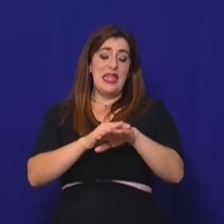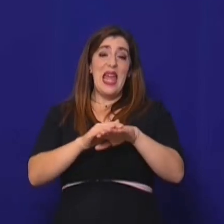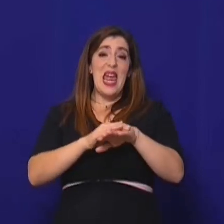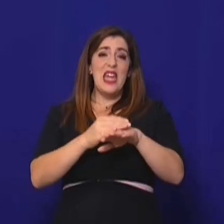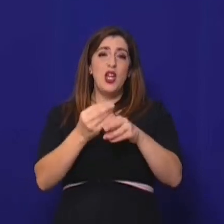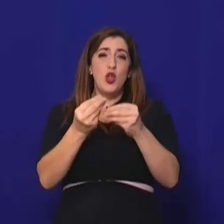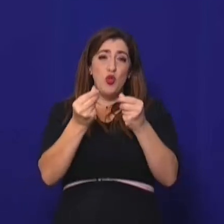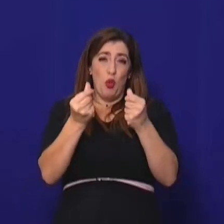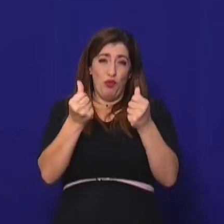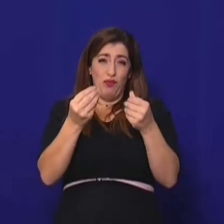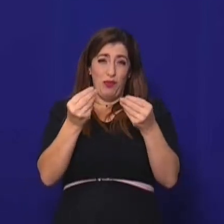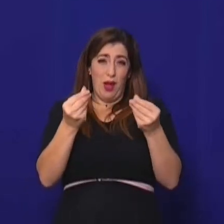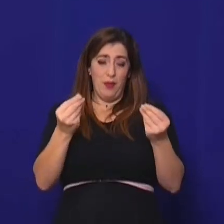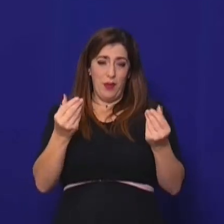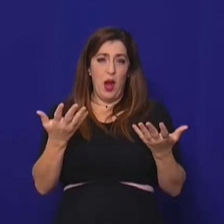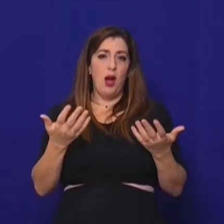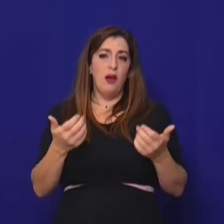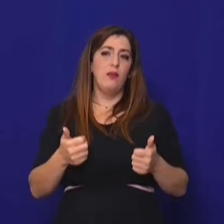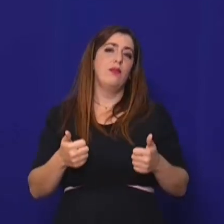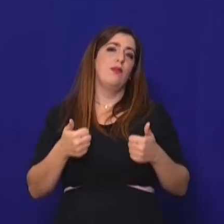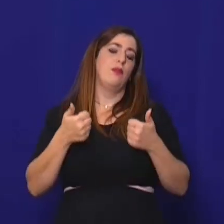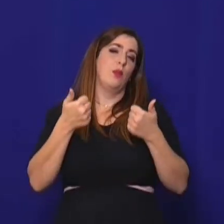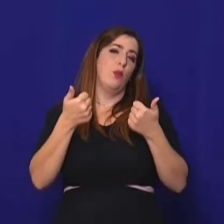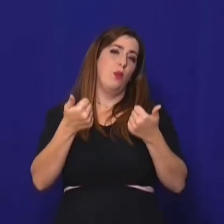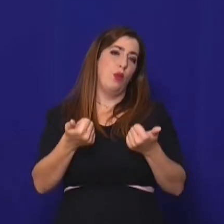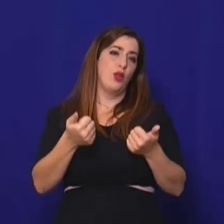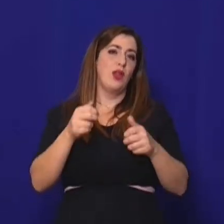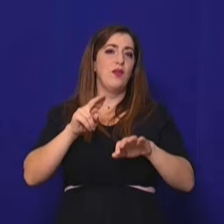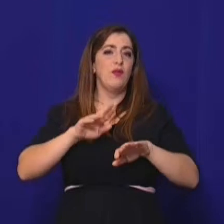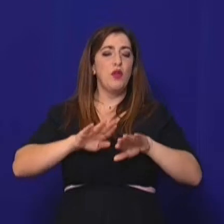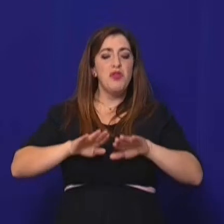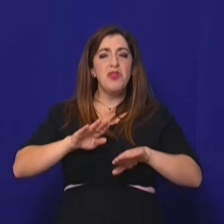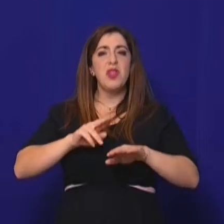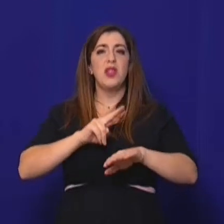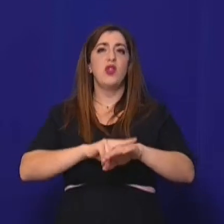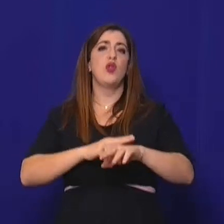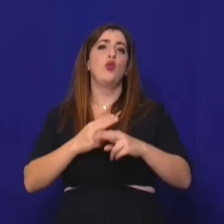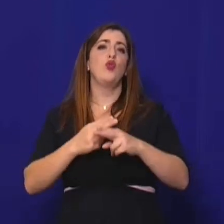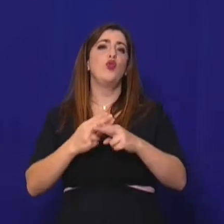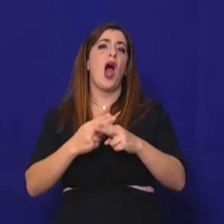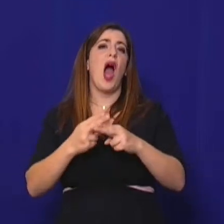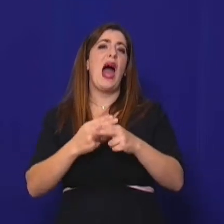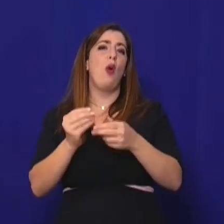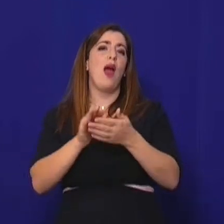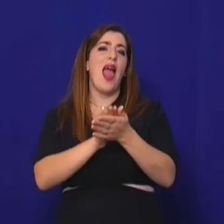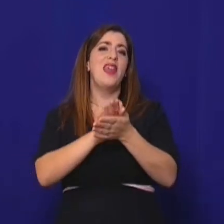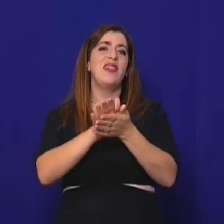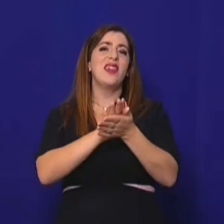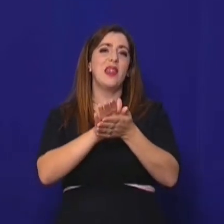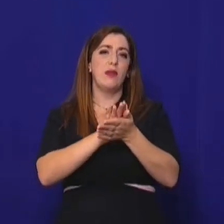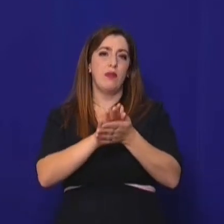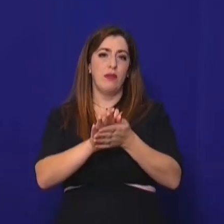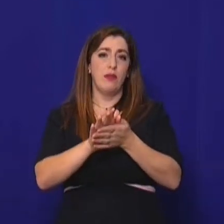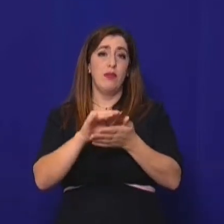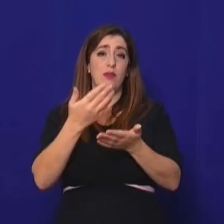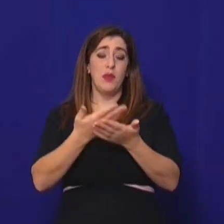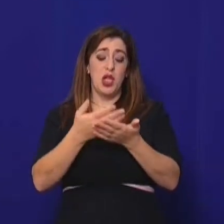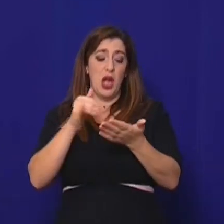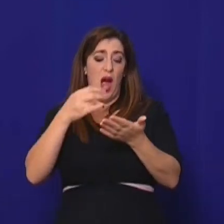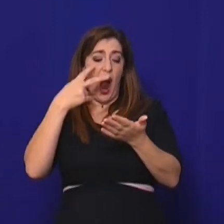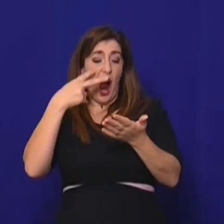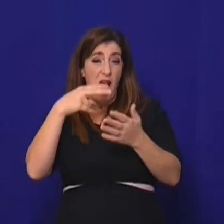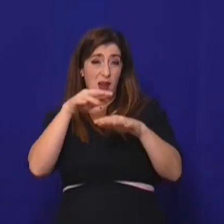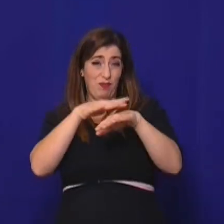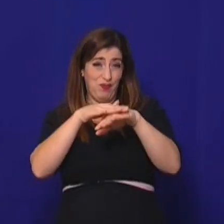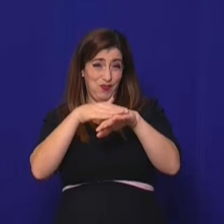u allura importanti li aħna nkun nistgħu nużaw ukoll xi hand creams biex dak il-persuni li jibdew jaraw xi effett hemmhekk inti